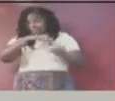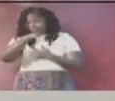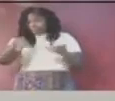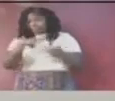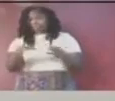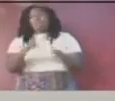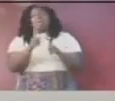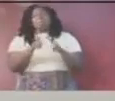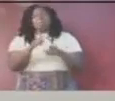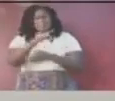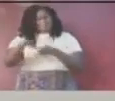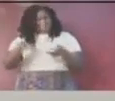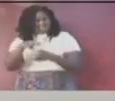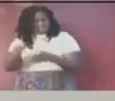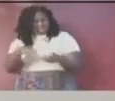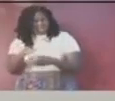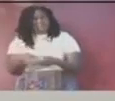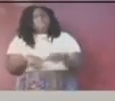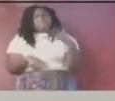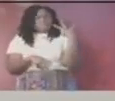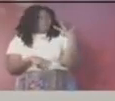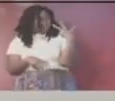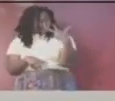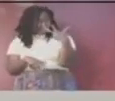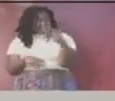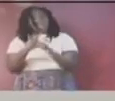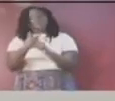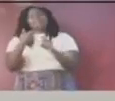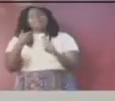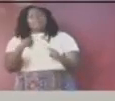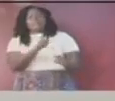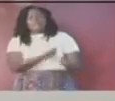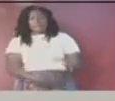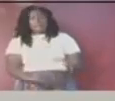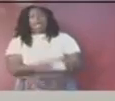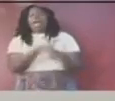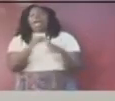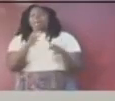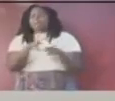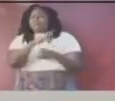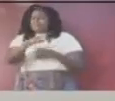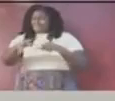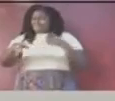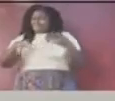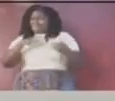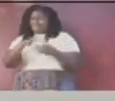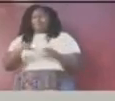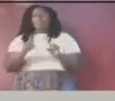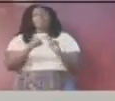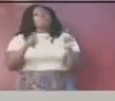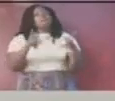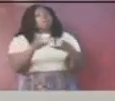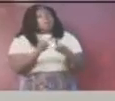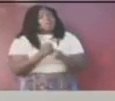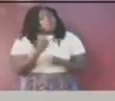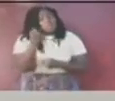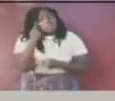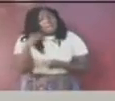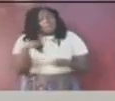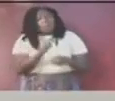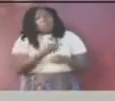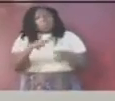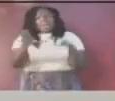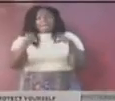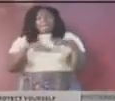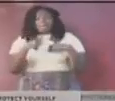three and exercising by jumping to conclusions. So I just wanted to put that on your record again. Thank you very much, my